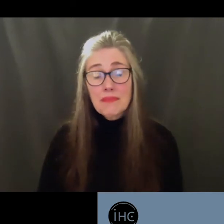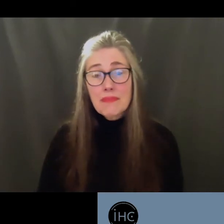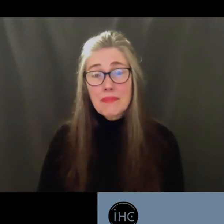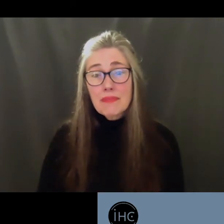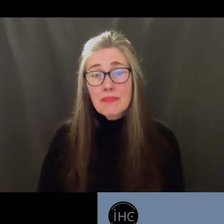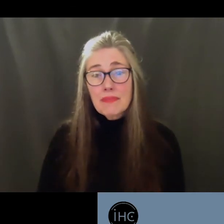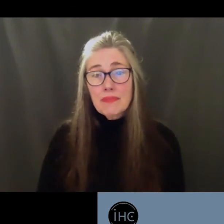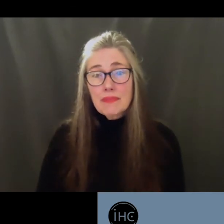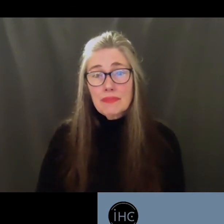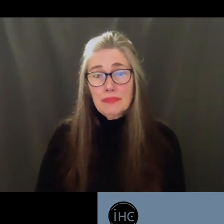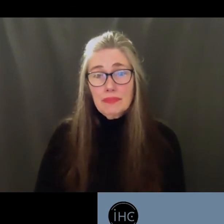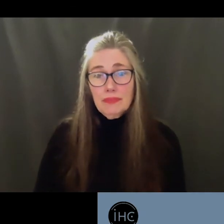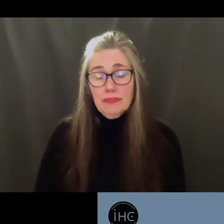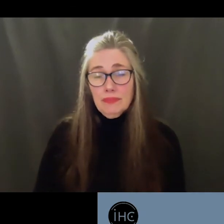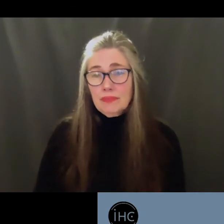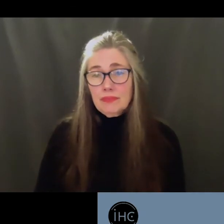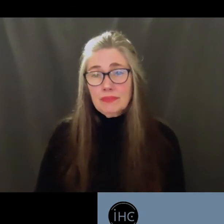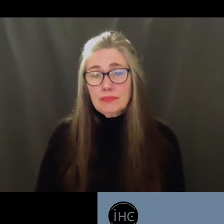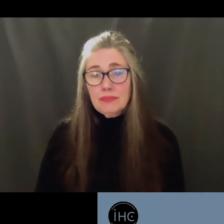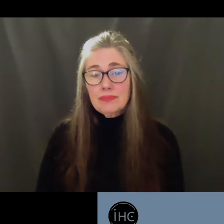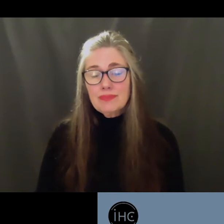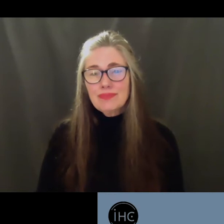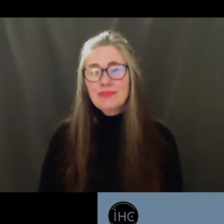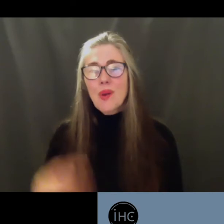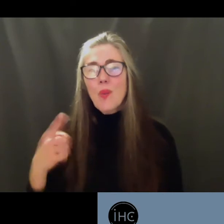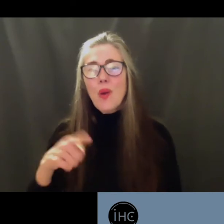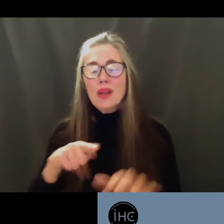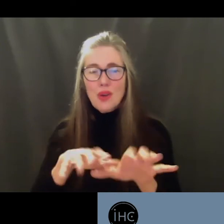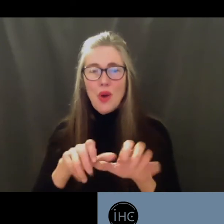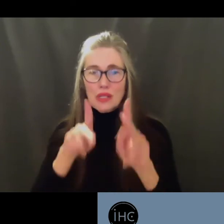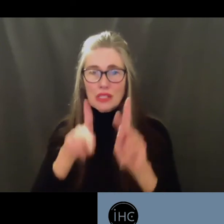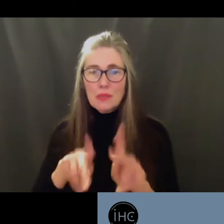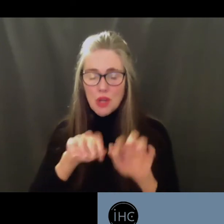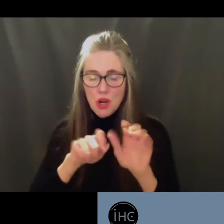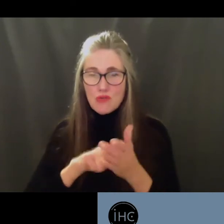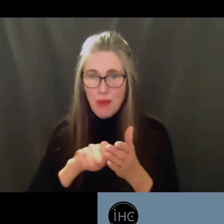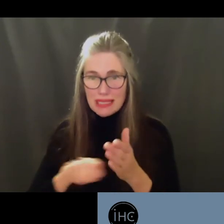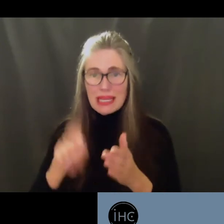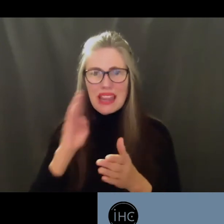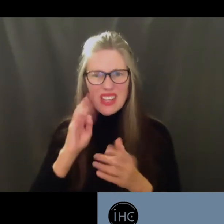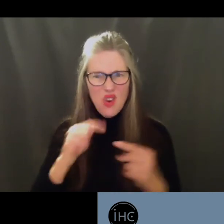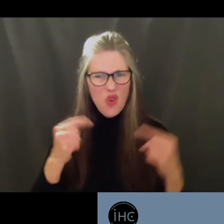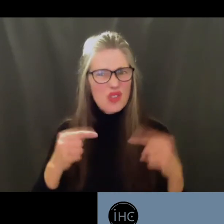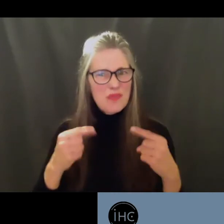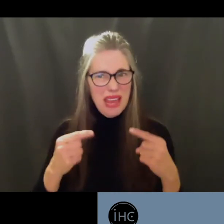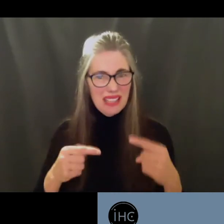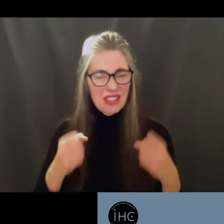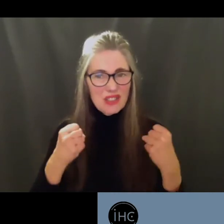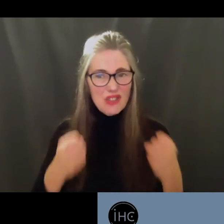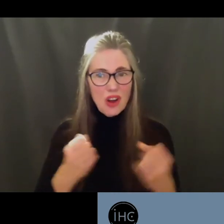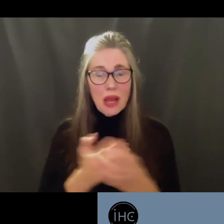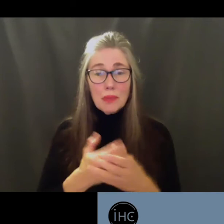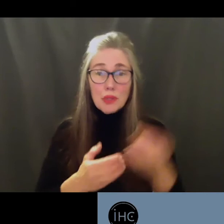right. An audience member writes that they know a fierce debate has been taking place between scholars